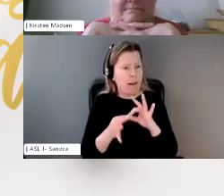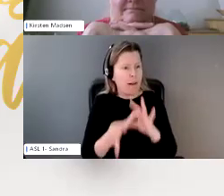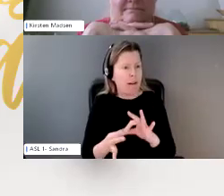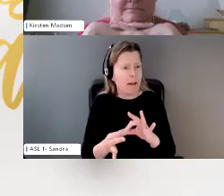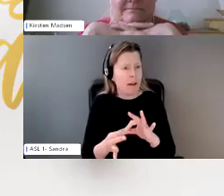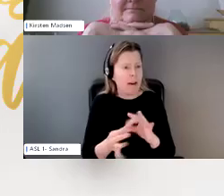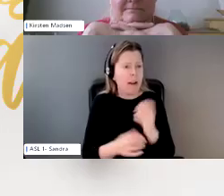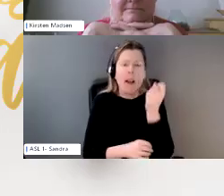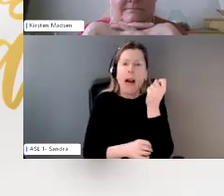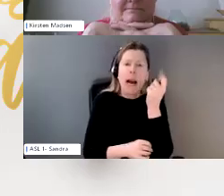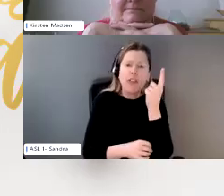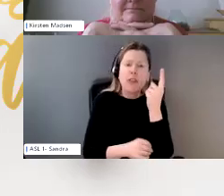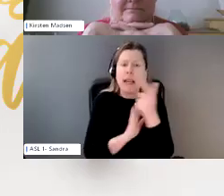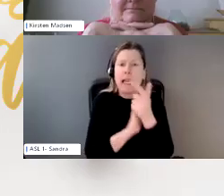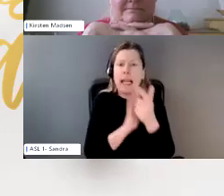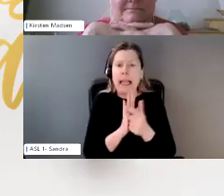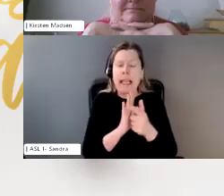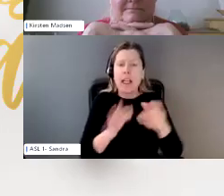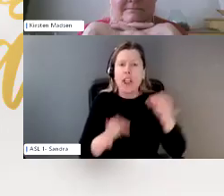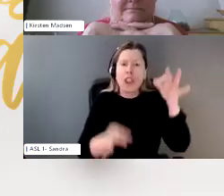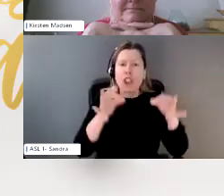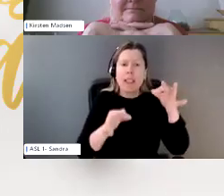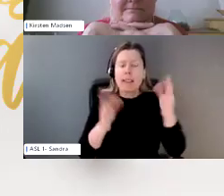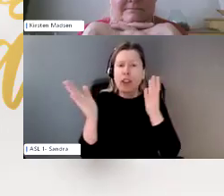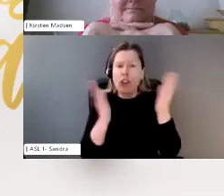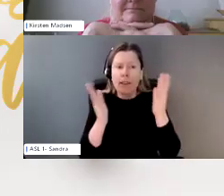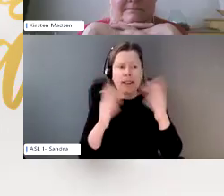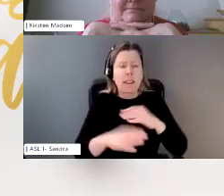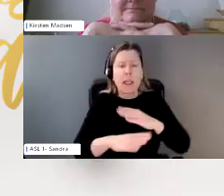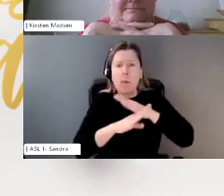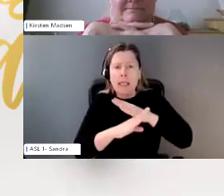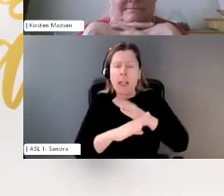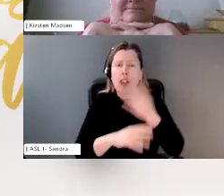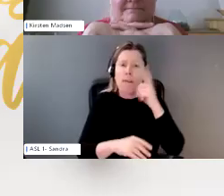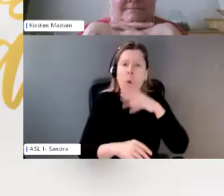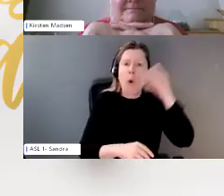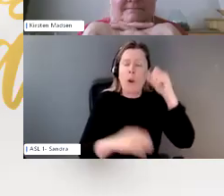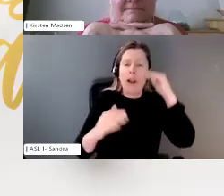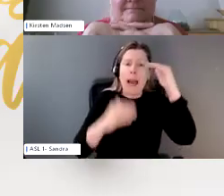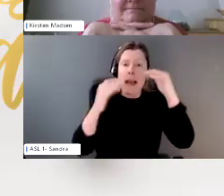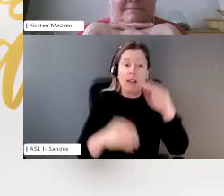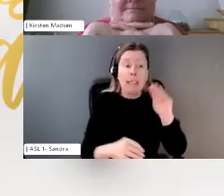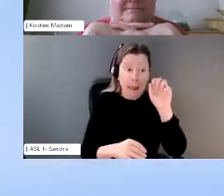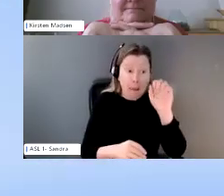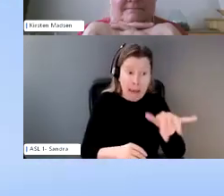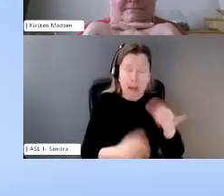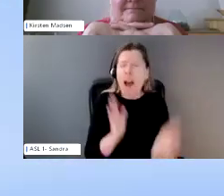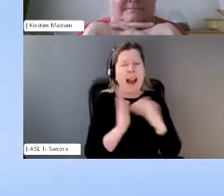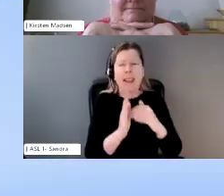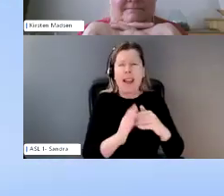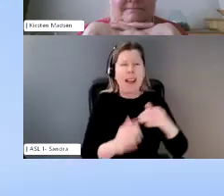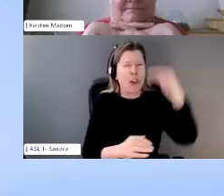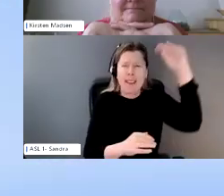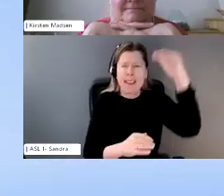understanding the legal justice services and protections for older adults in May. Again, these are on our website, as